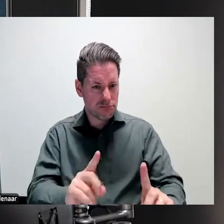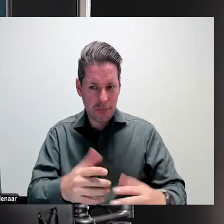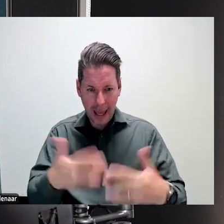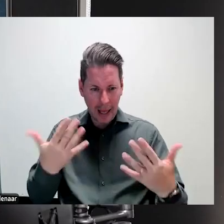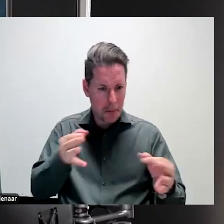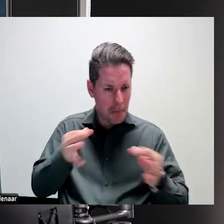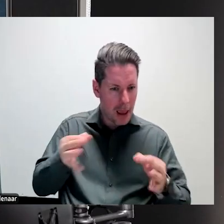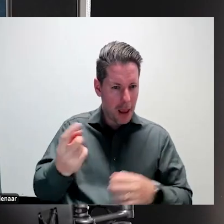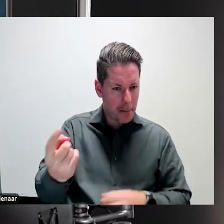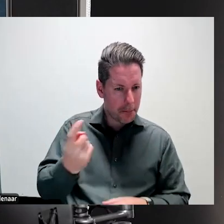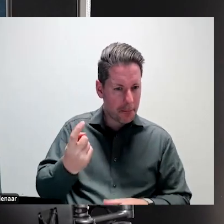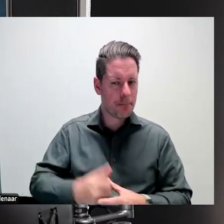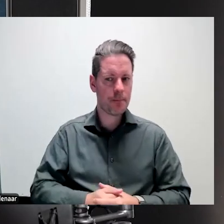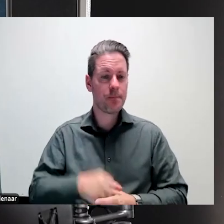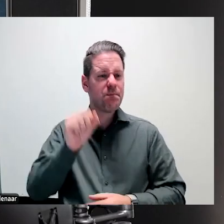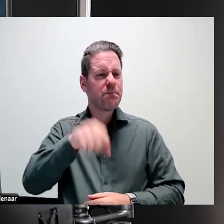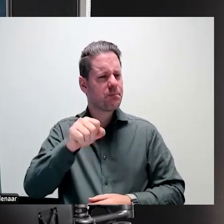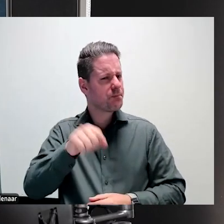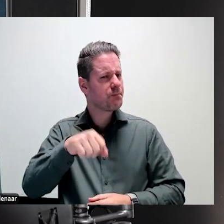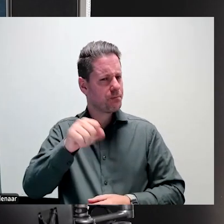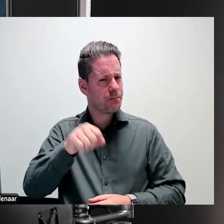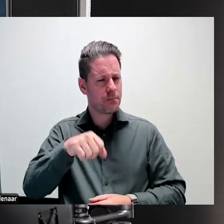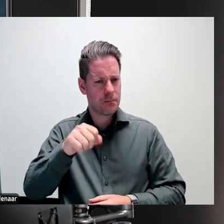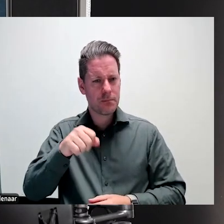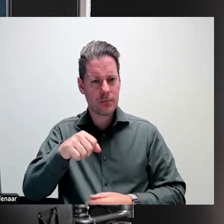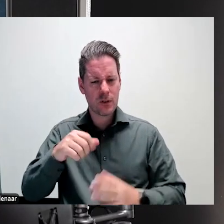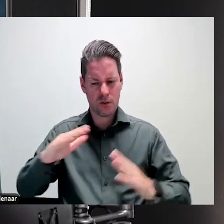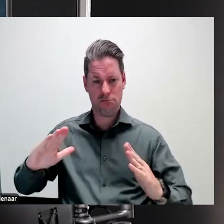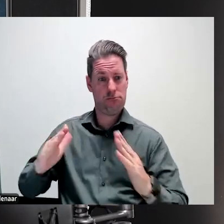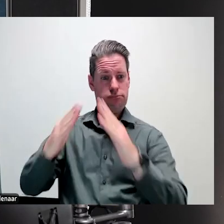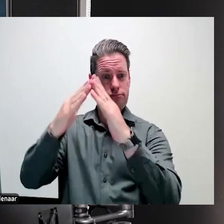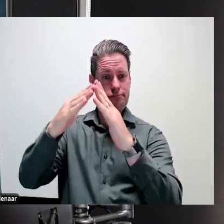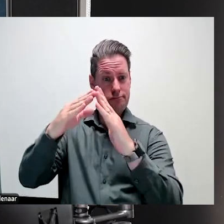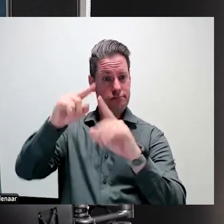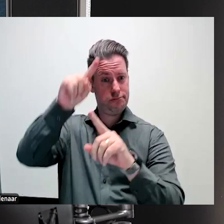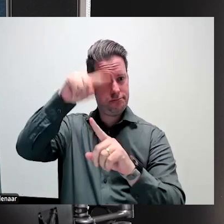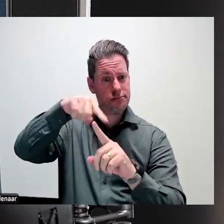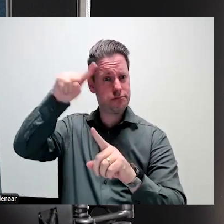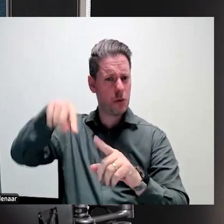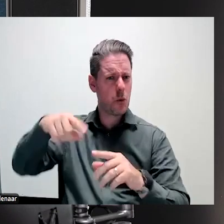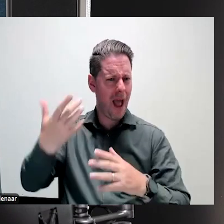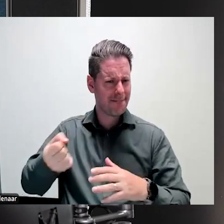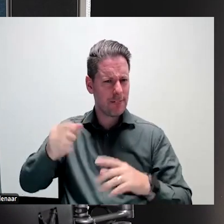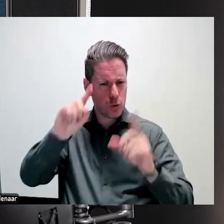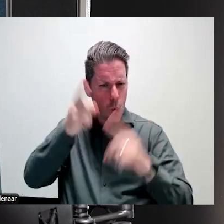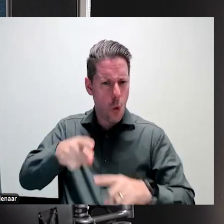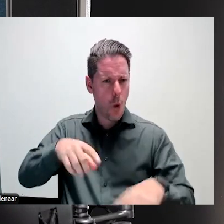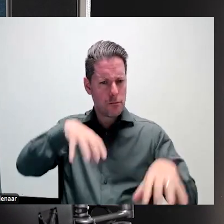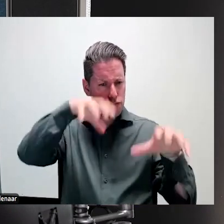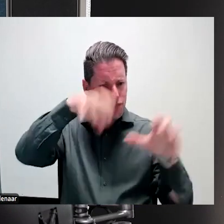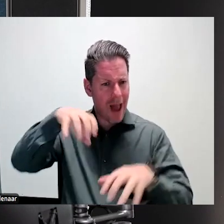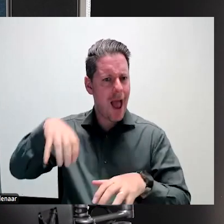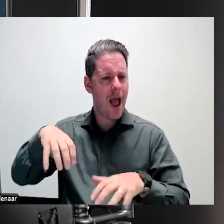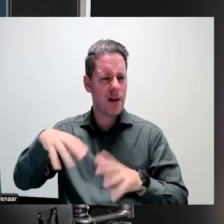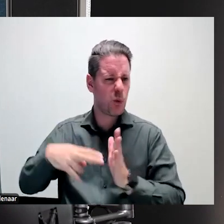Daniel? Yes, we've still got a fair bit of activity up over the peninsula areas. There's quite a bit of shower and thunderstorm